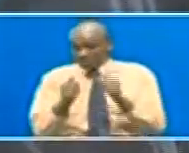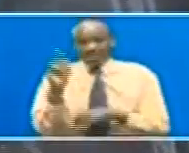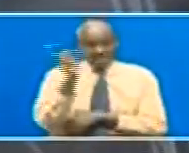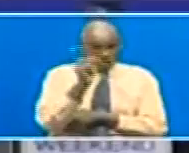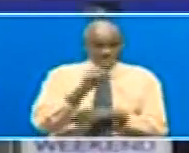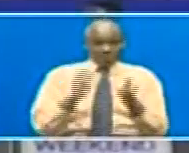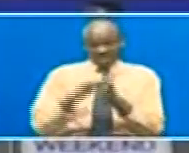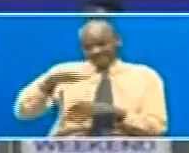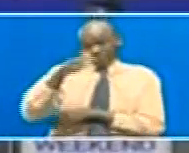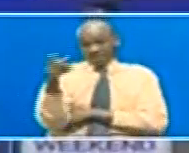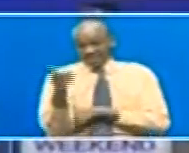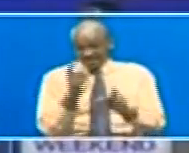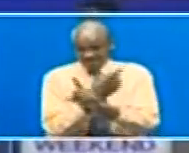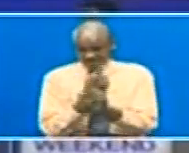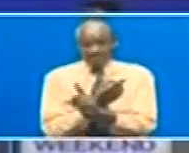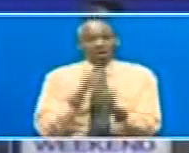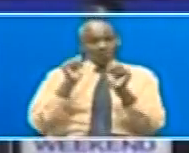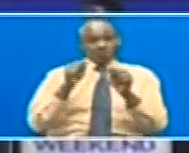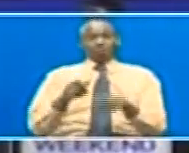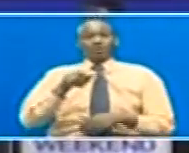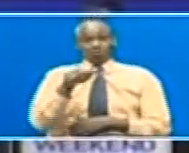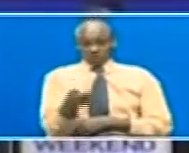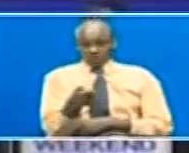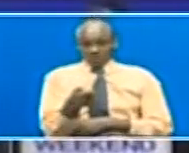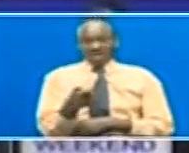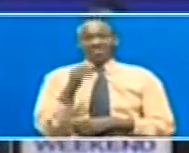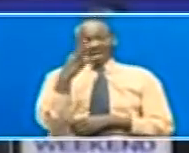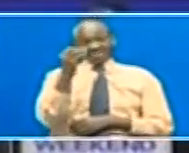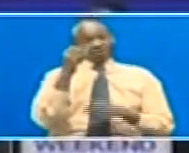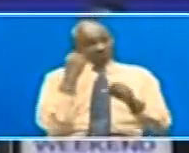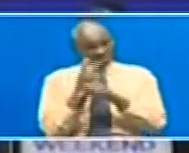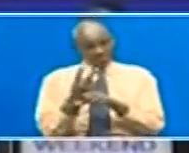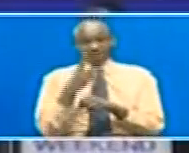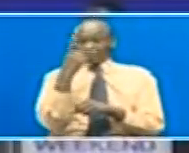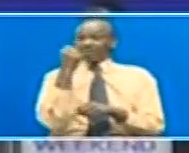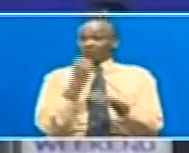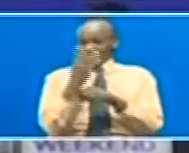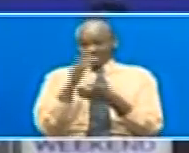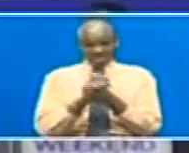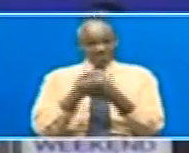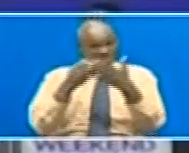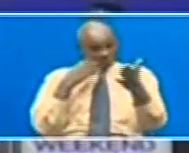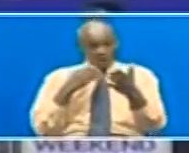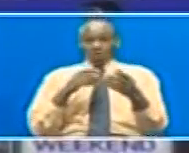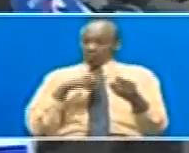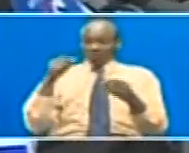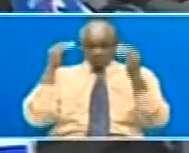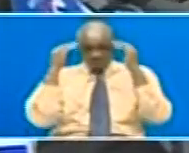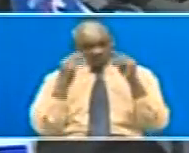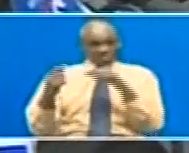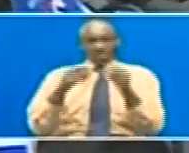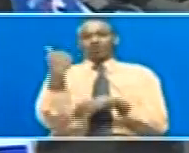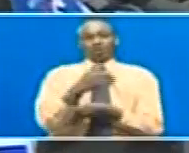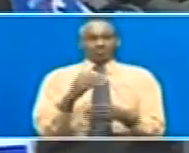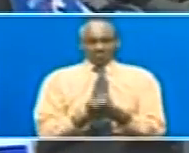and its environs that had been slated to be switched off on the 30th of December 2014 before it was contested in court.